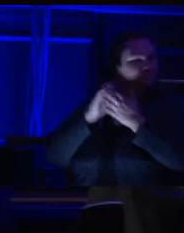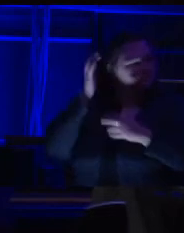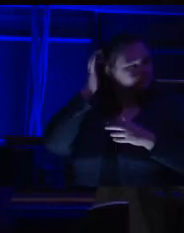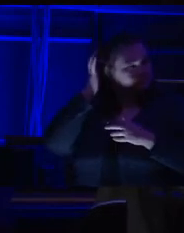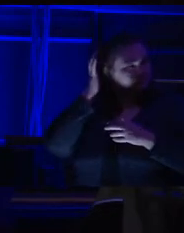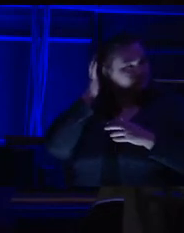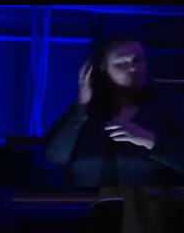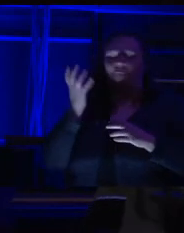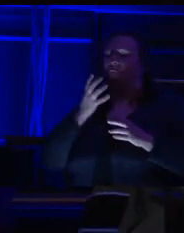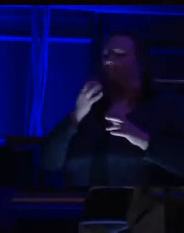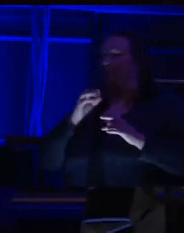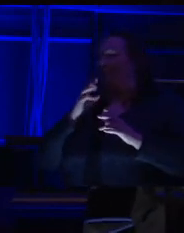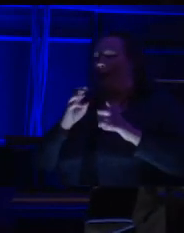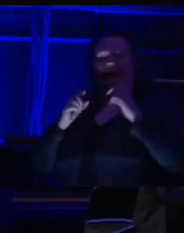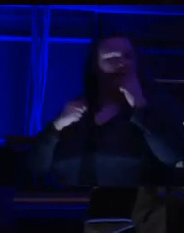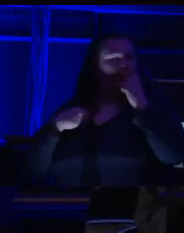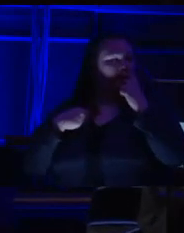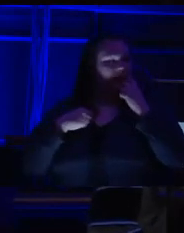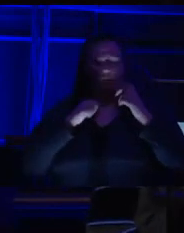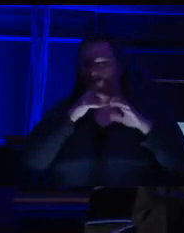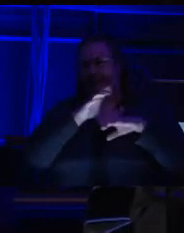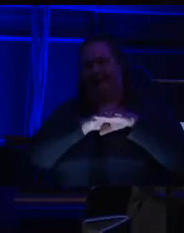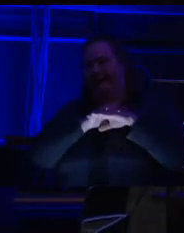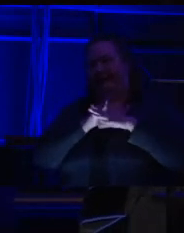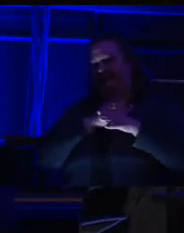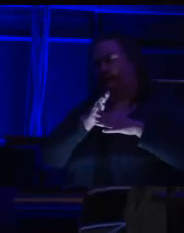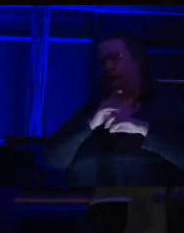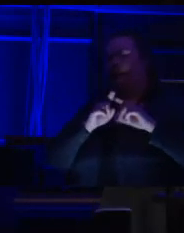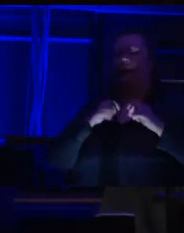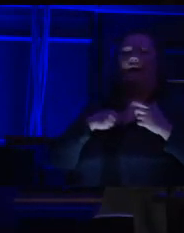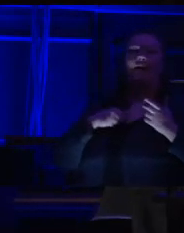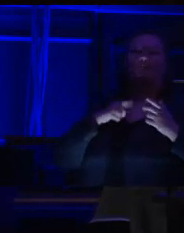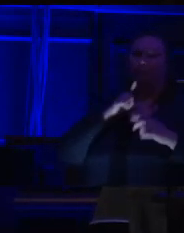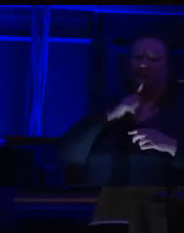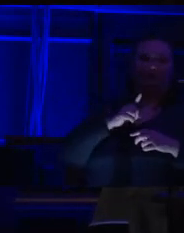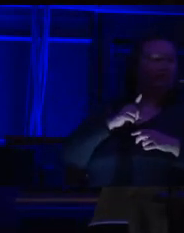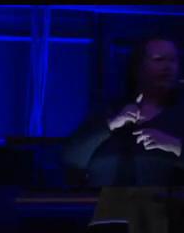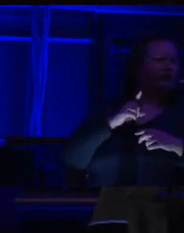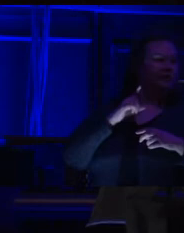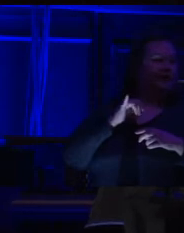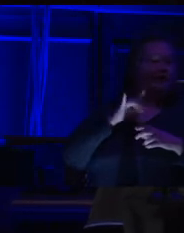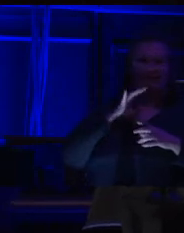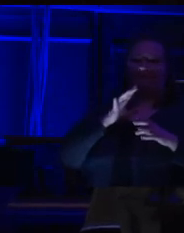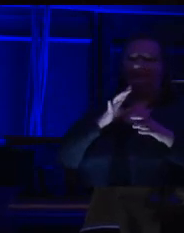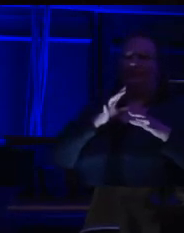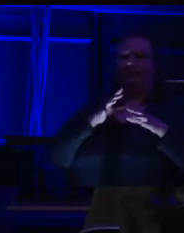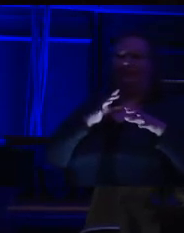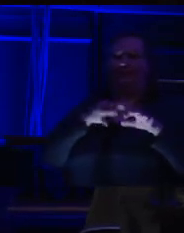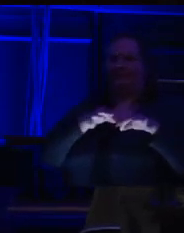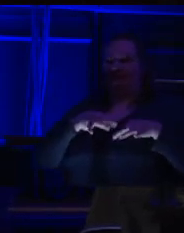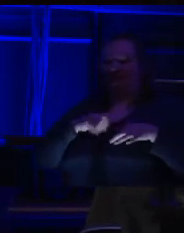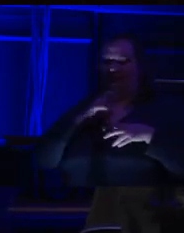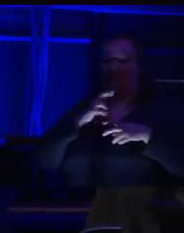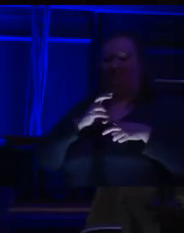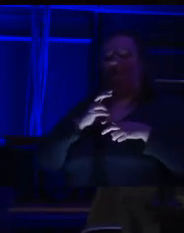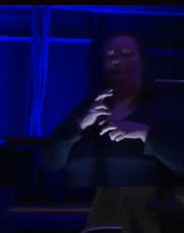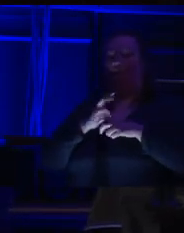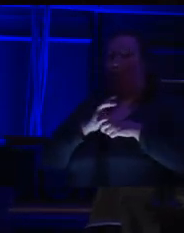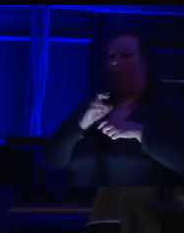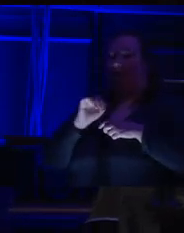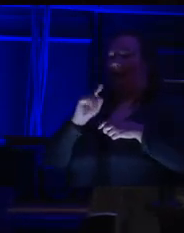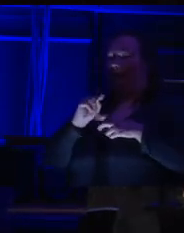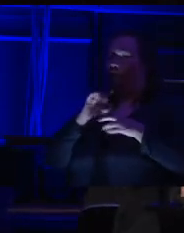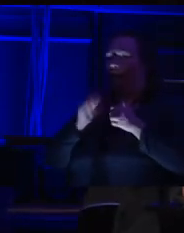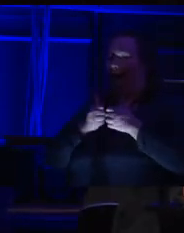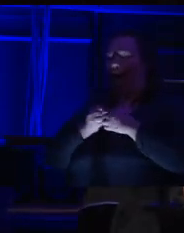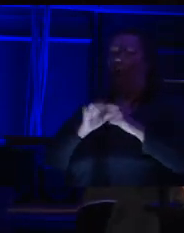Wow, I was not an English major, but I'm pretty sure that is the definition of a hard act to follow. Dean Curzan,